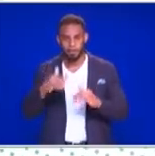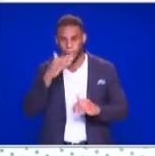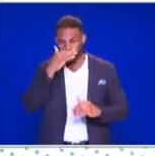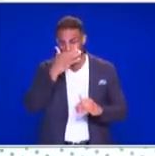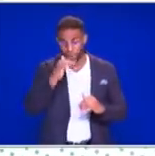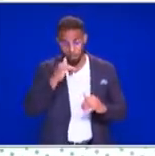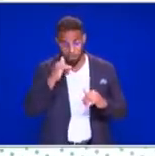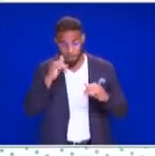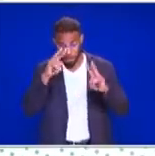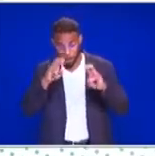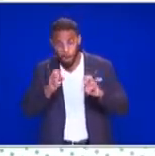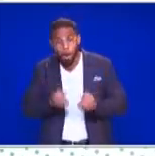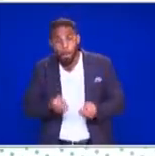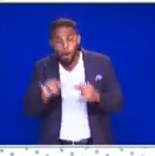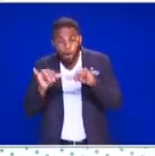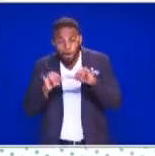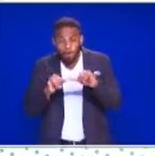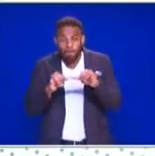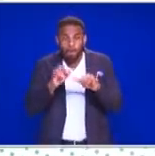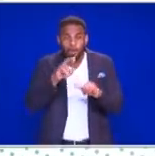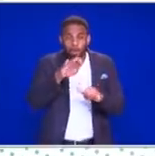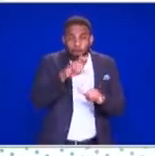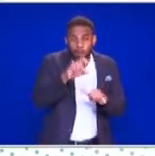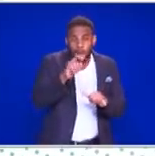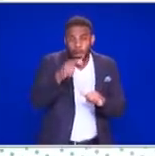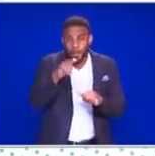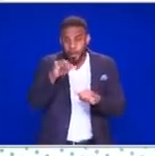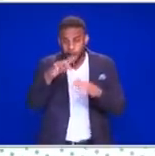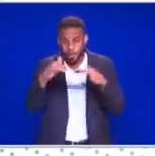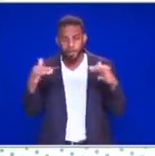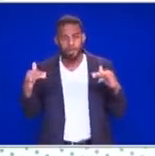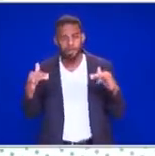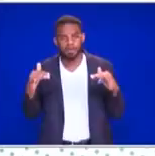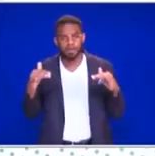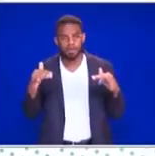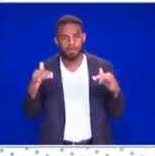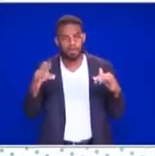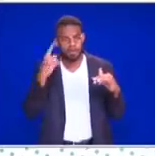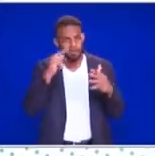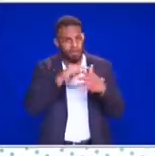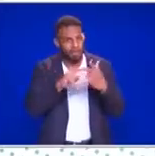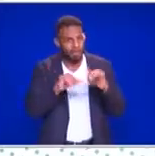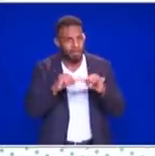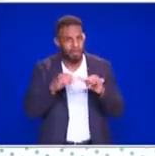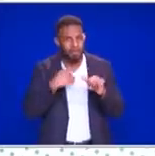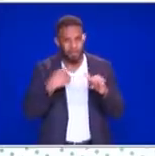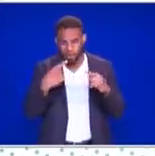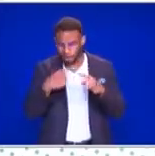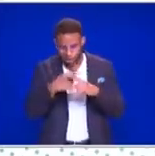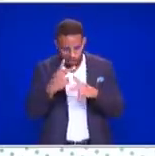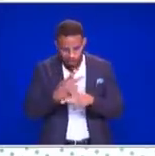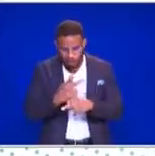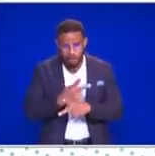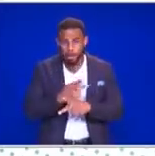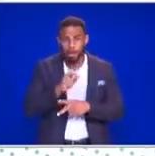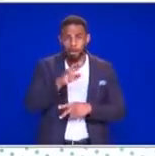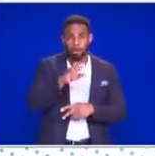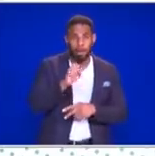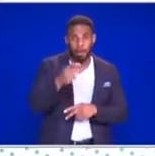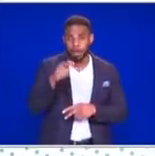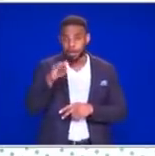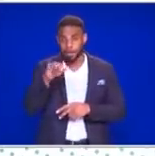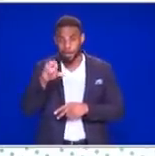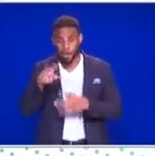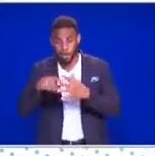We explore multiple measures of racial and ethnic diversity. For these measures, we cross-tabulate the race and